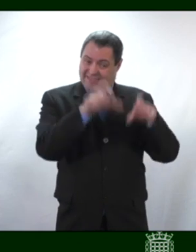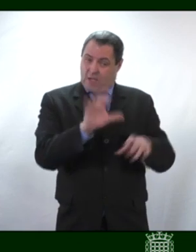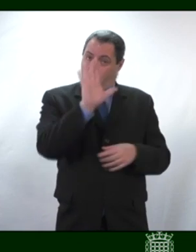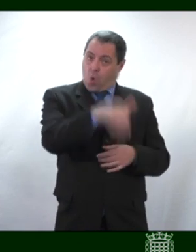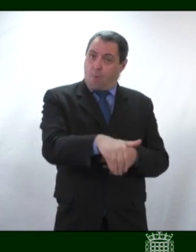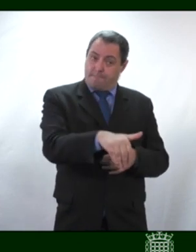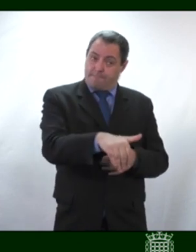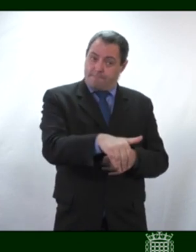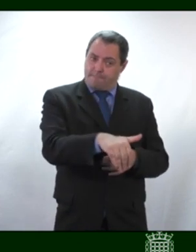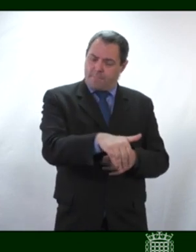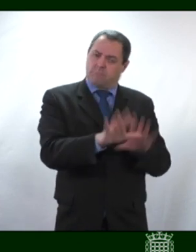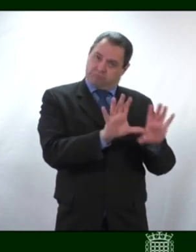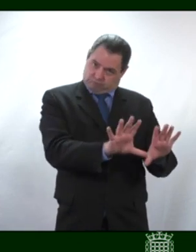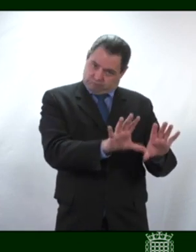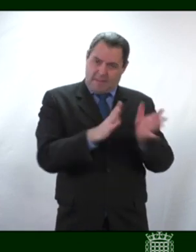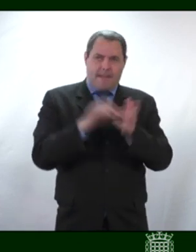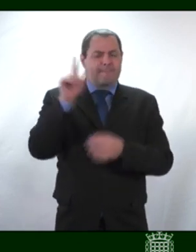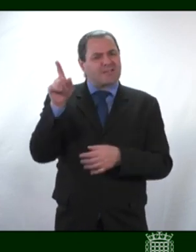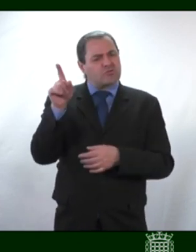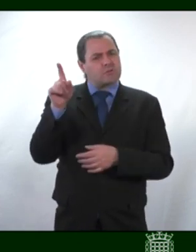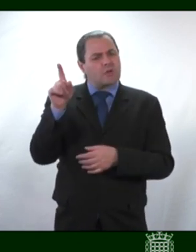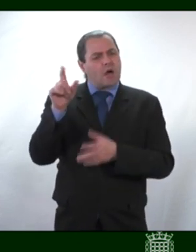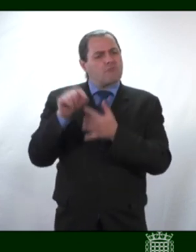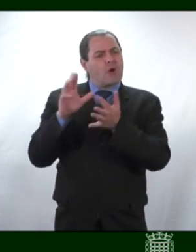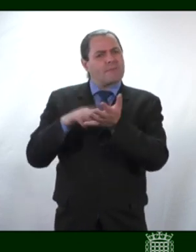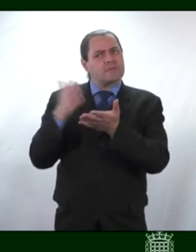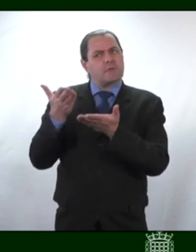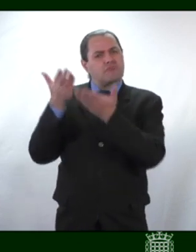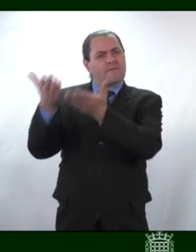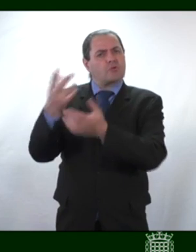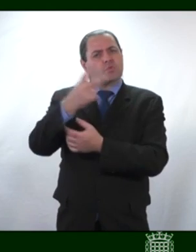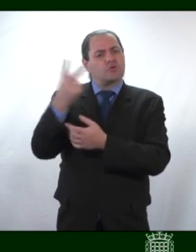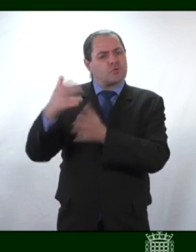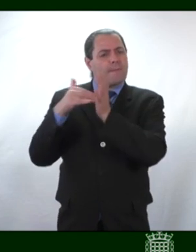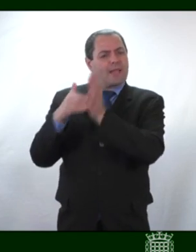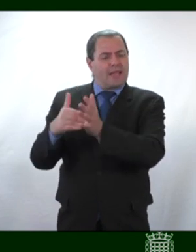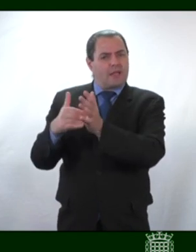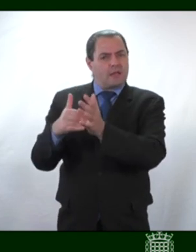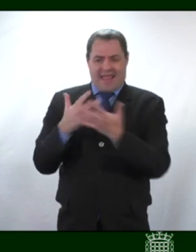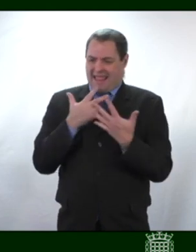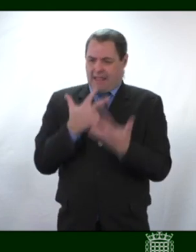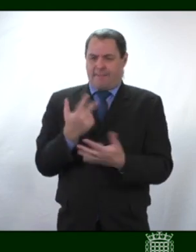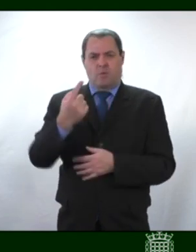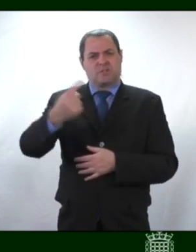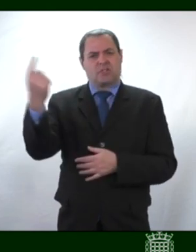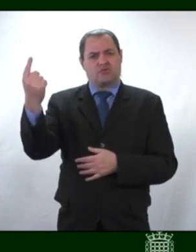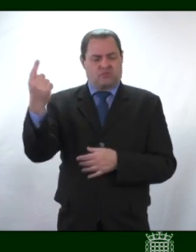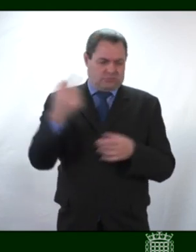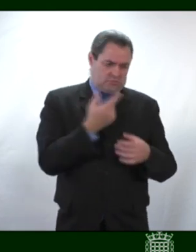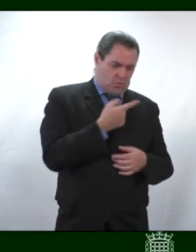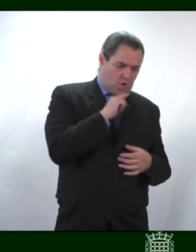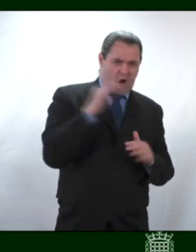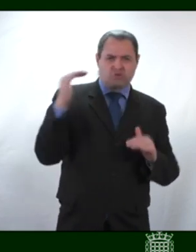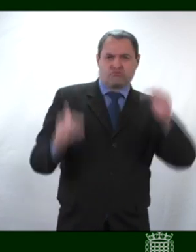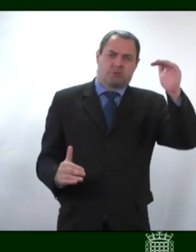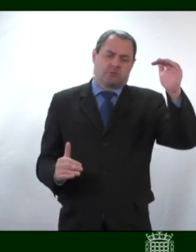virus. But in Manchester, the Prime Minister has provided £22 million. That's £8 per person instead of £100 per